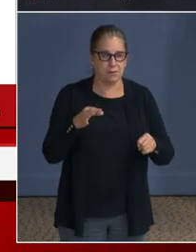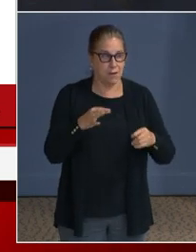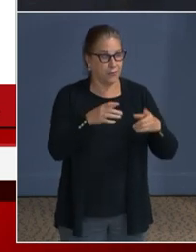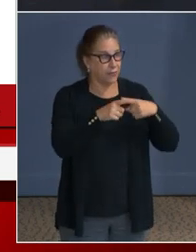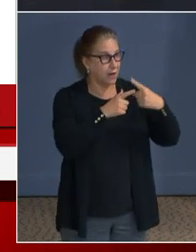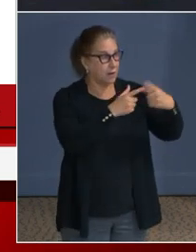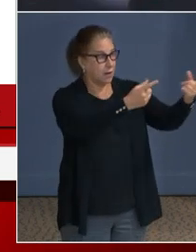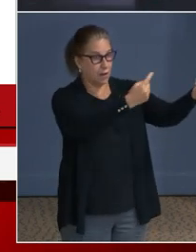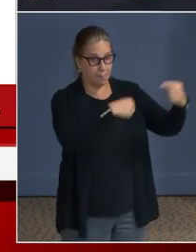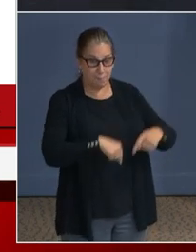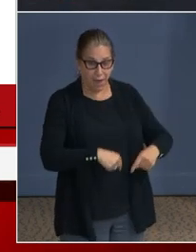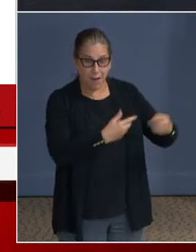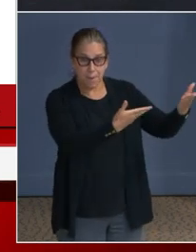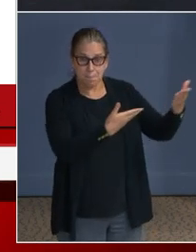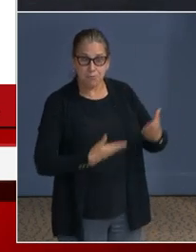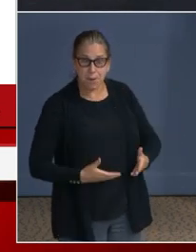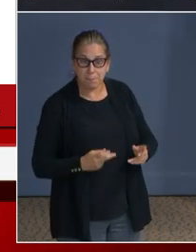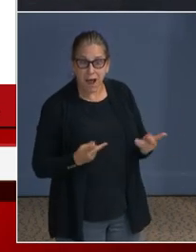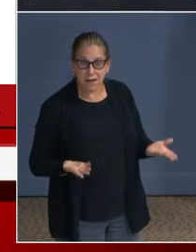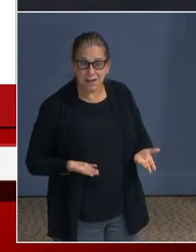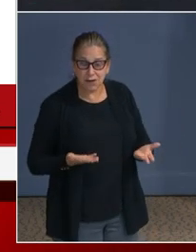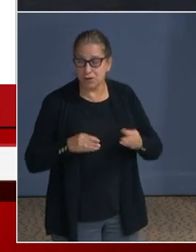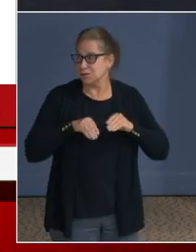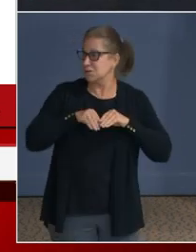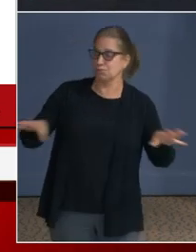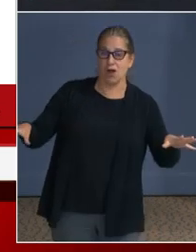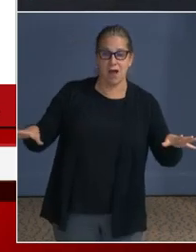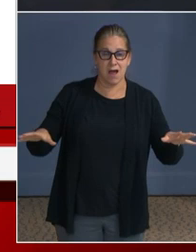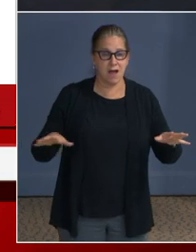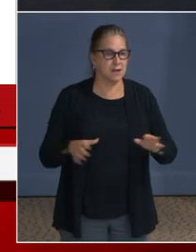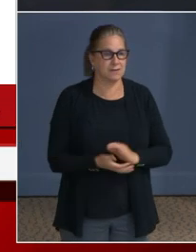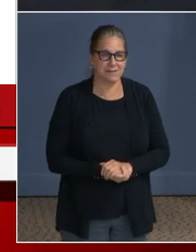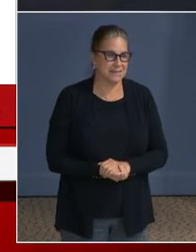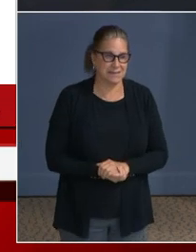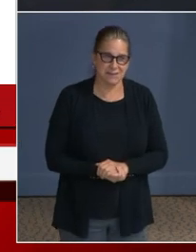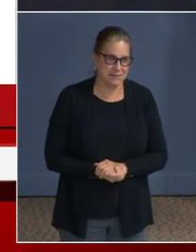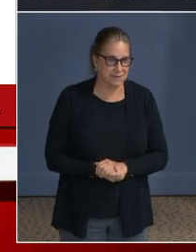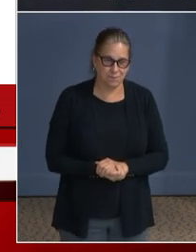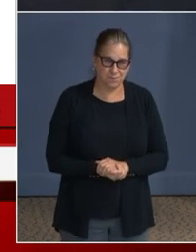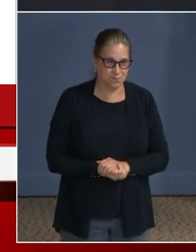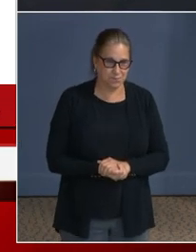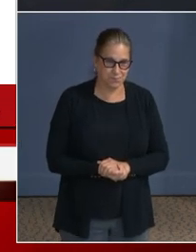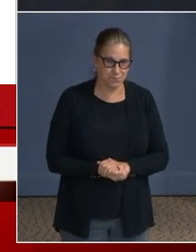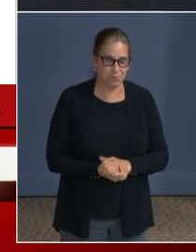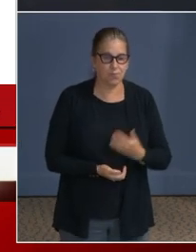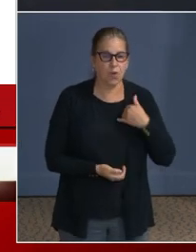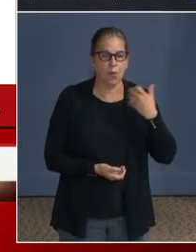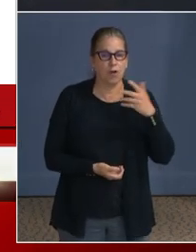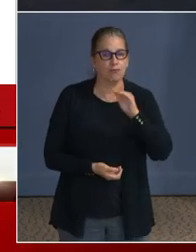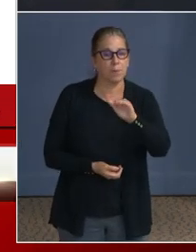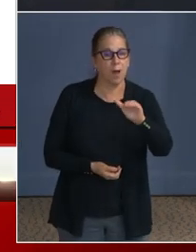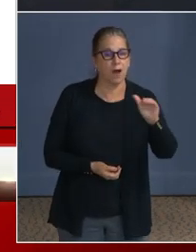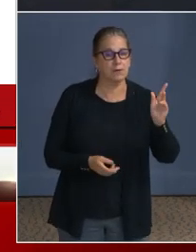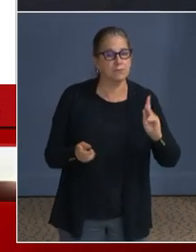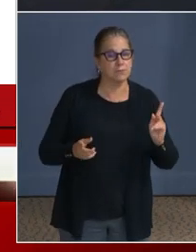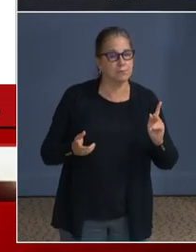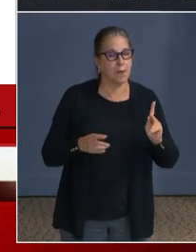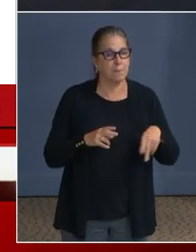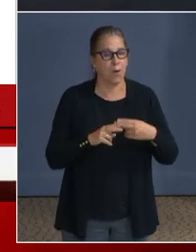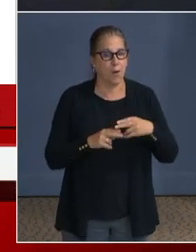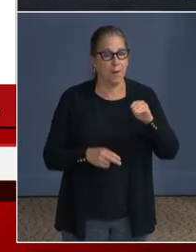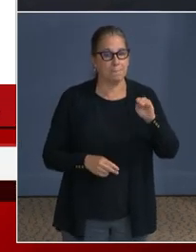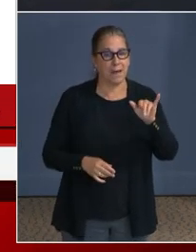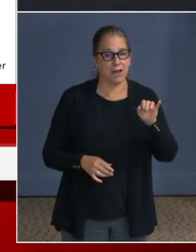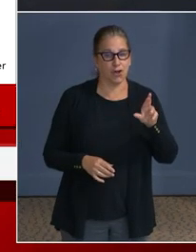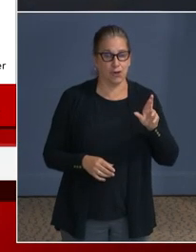that infection, that virus to others. A reminder of what the mayor's order requires: if